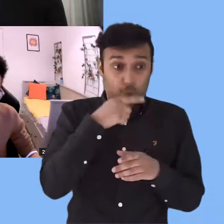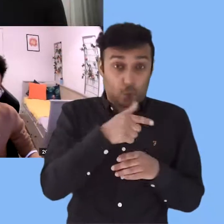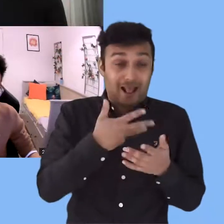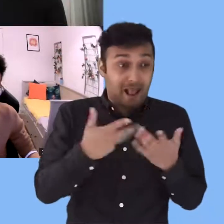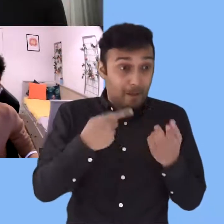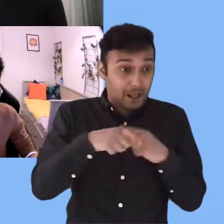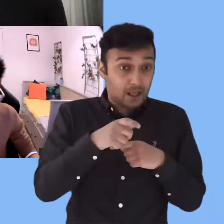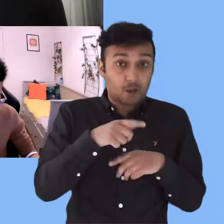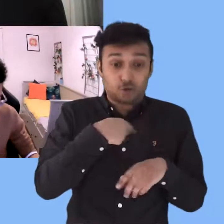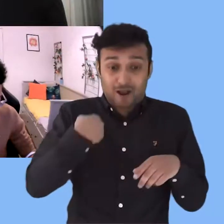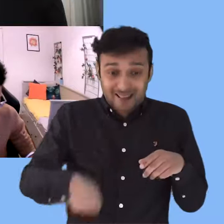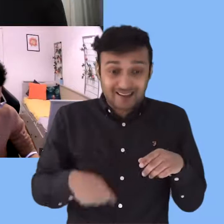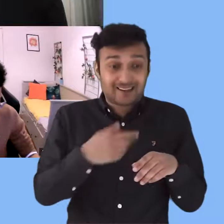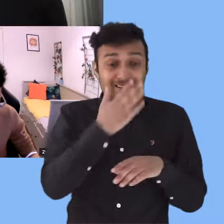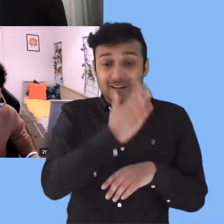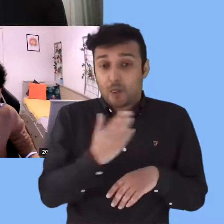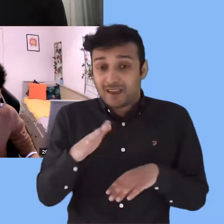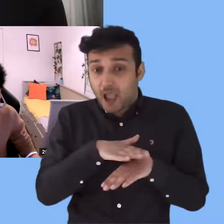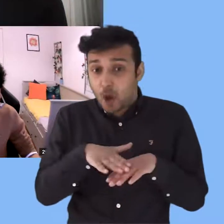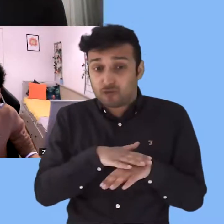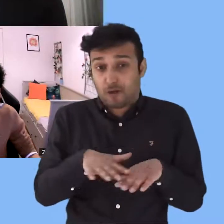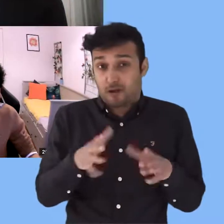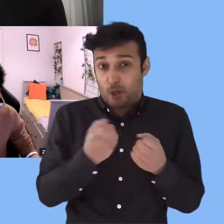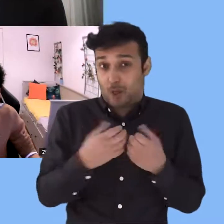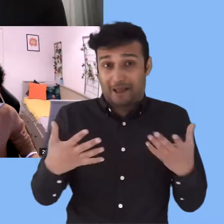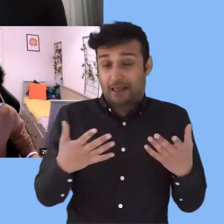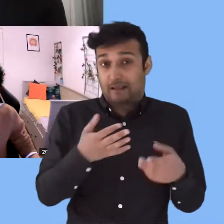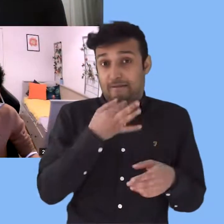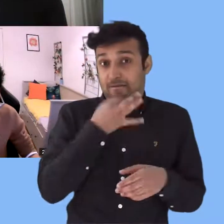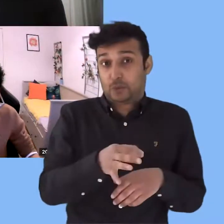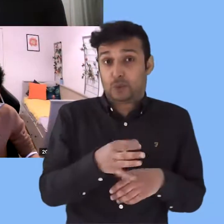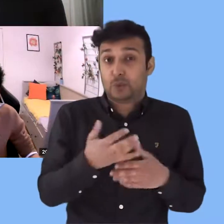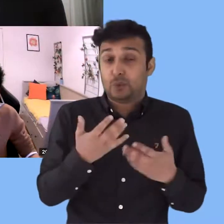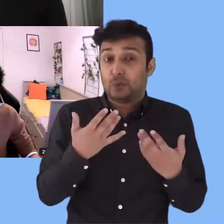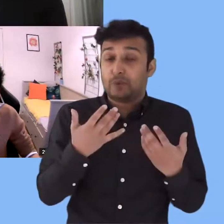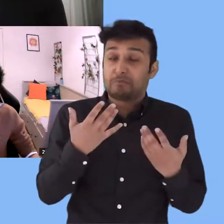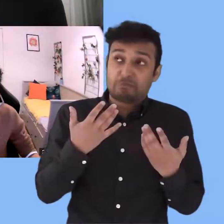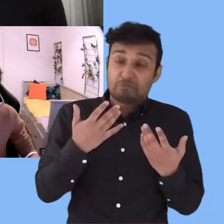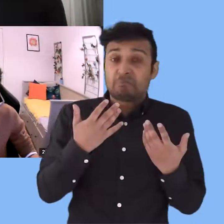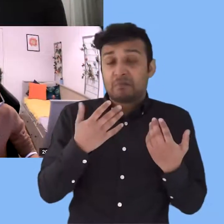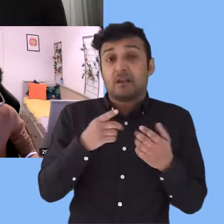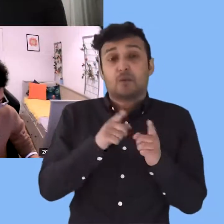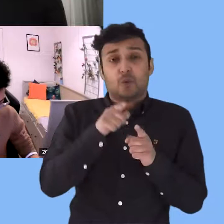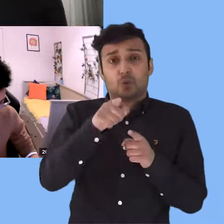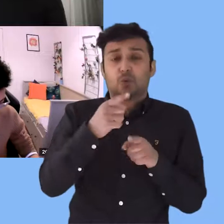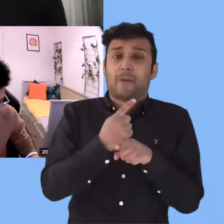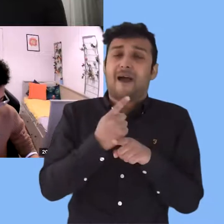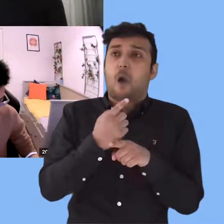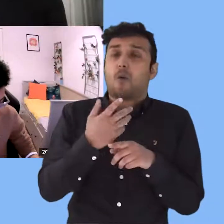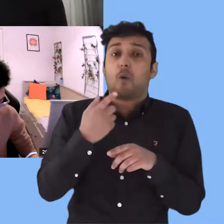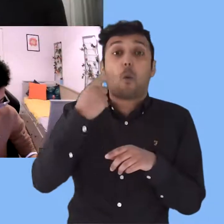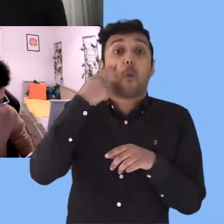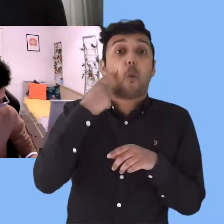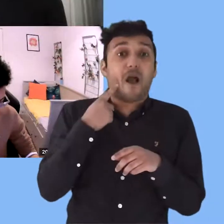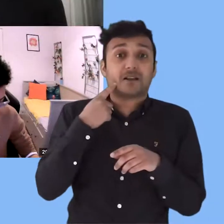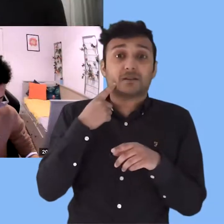And yeah, I mean, you know, you were talking about how whiteness operates. Whiteness and white superiority complex and white